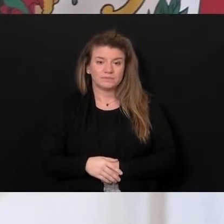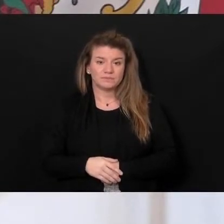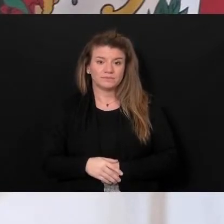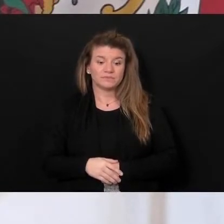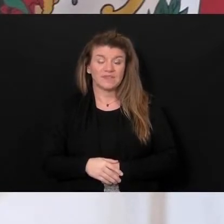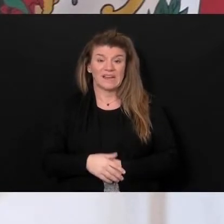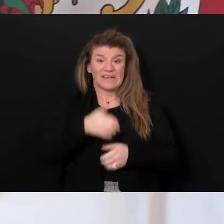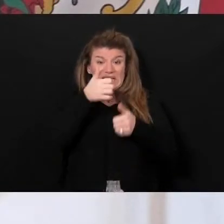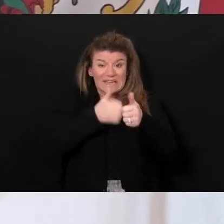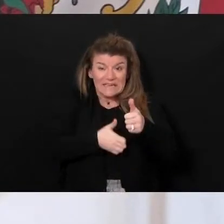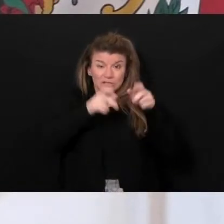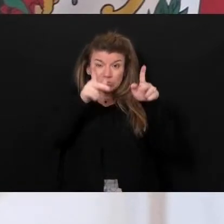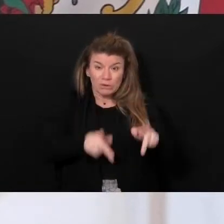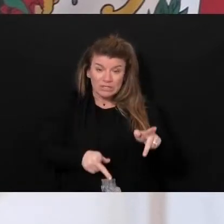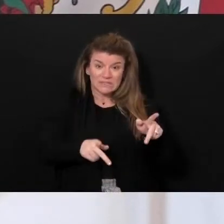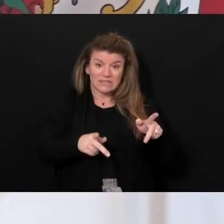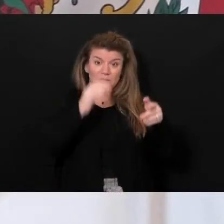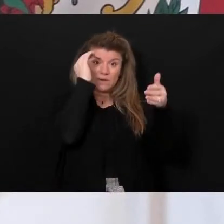Each and every one of those